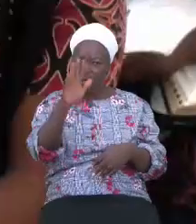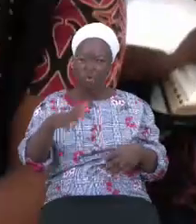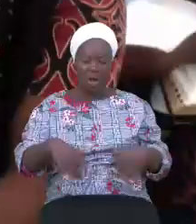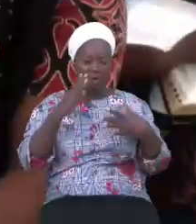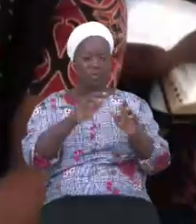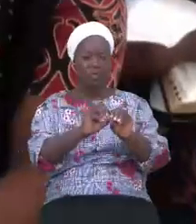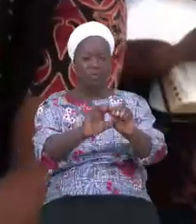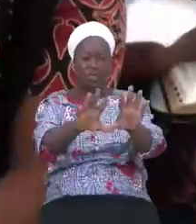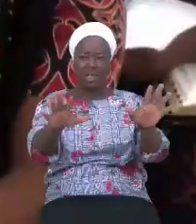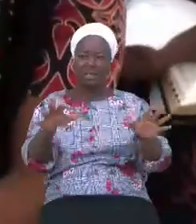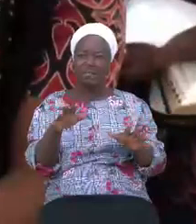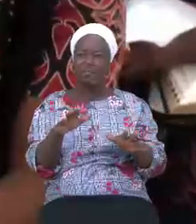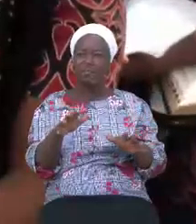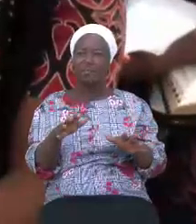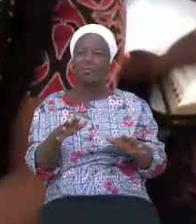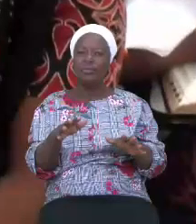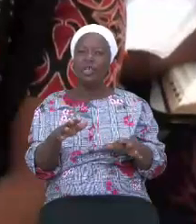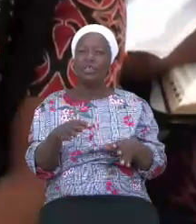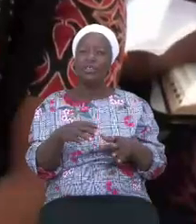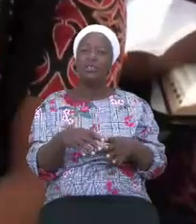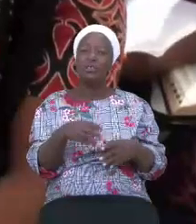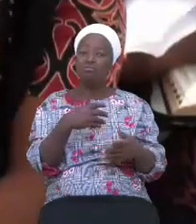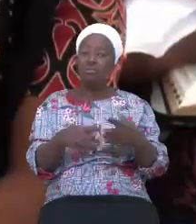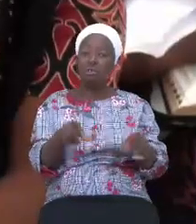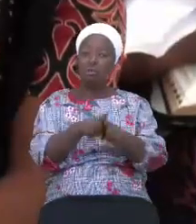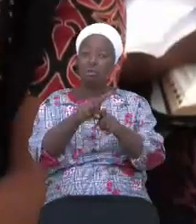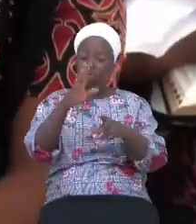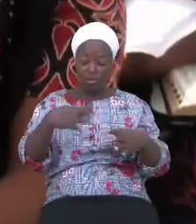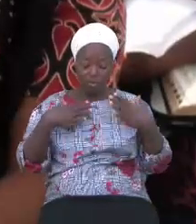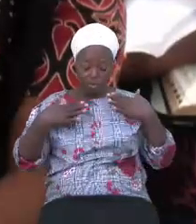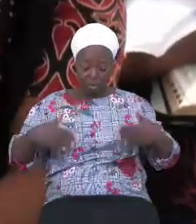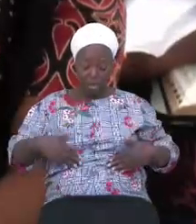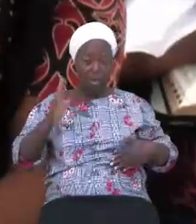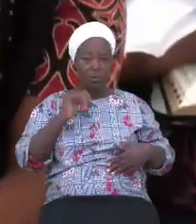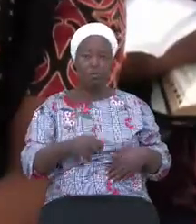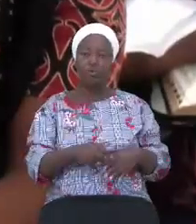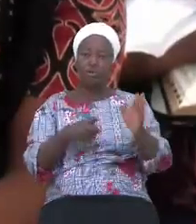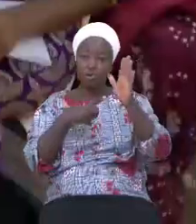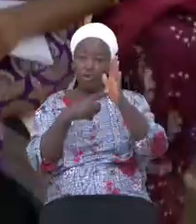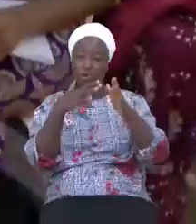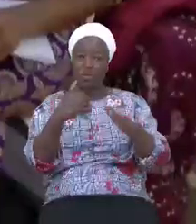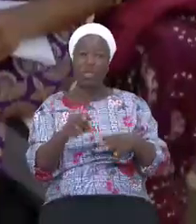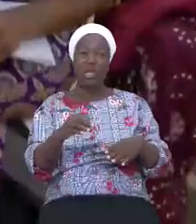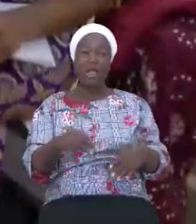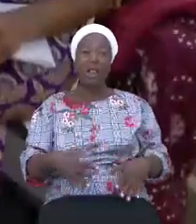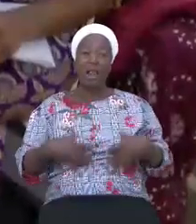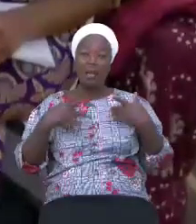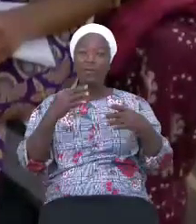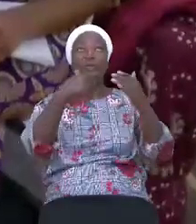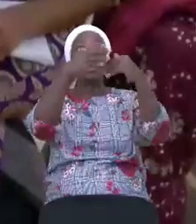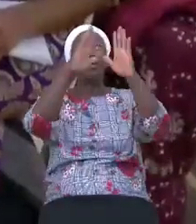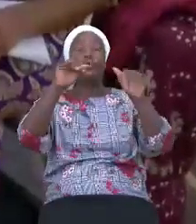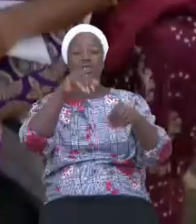shine. Amen. Even your body will reflect the light of heaven in